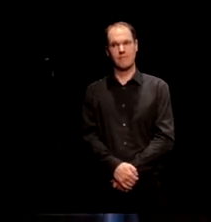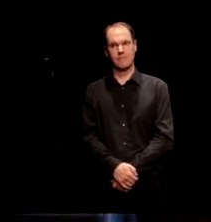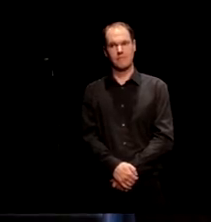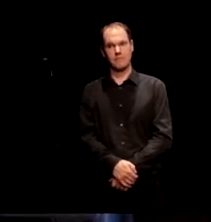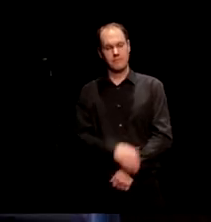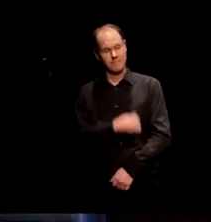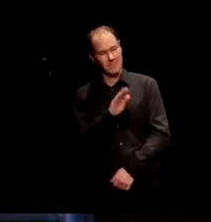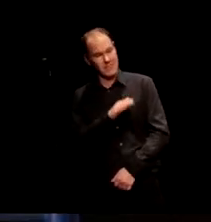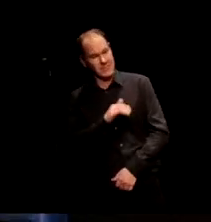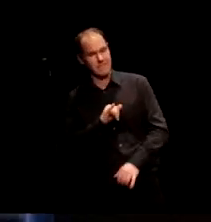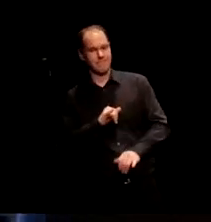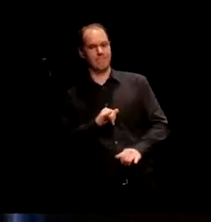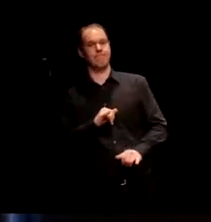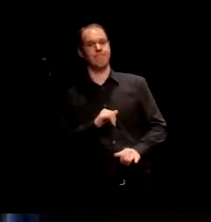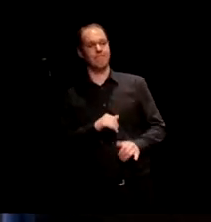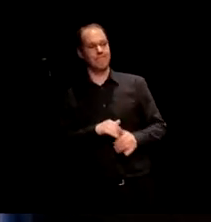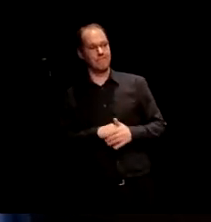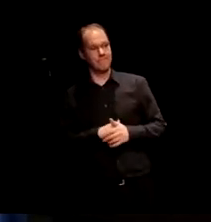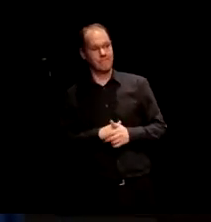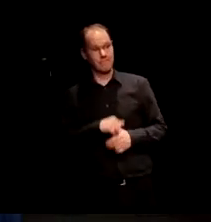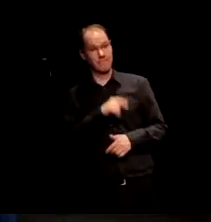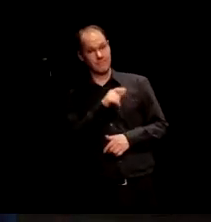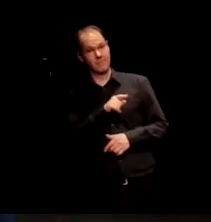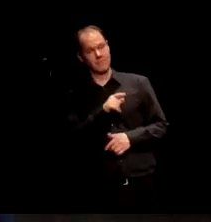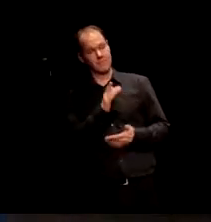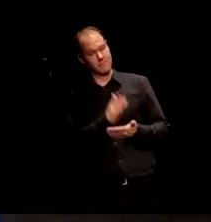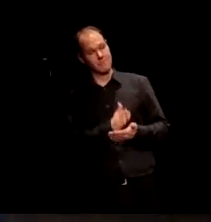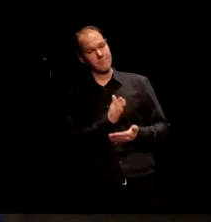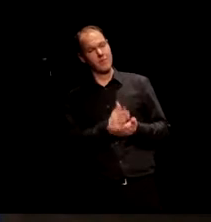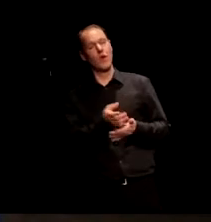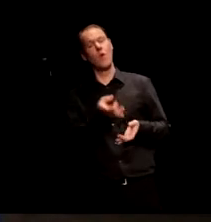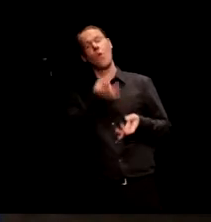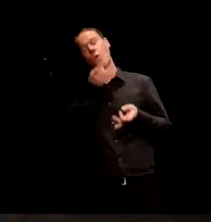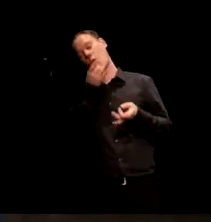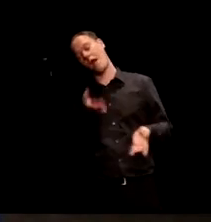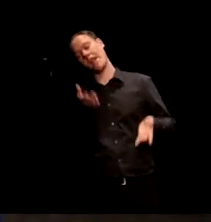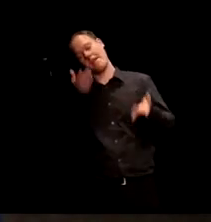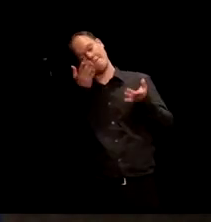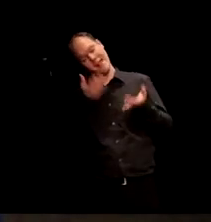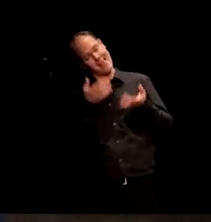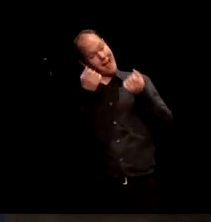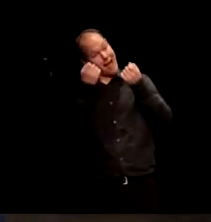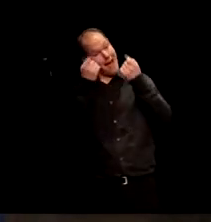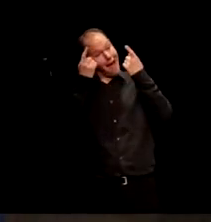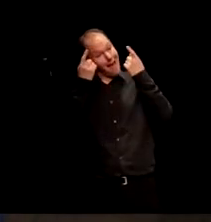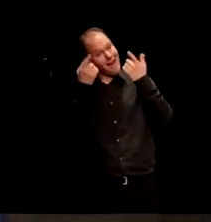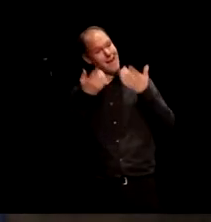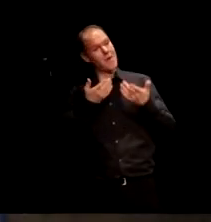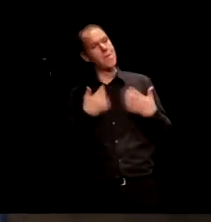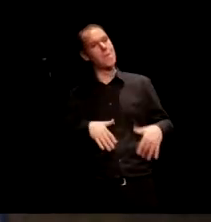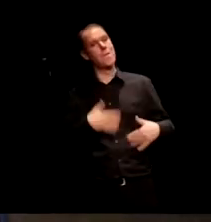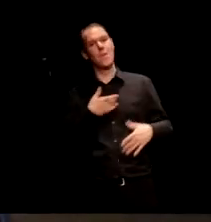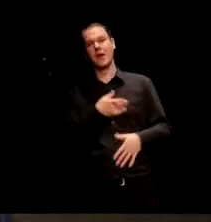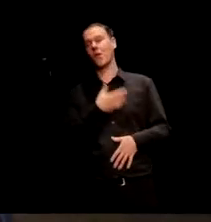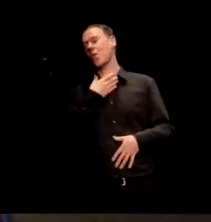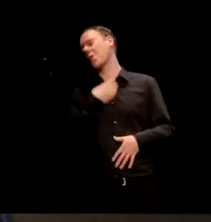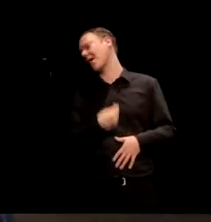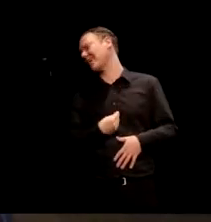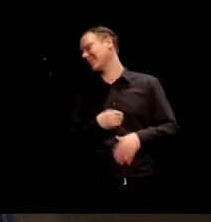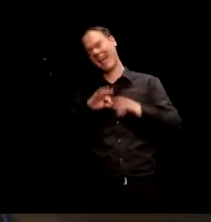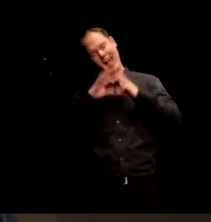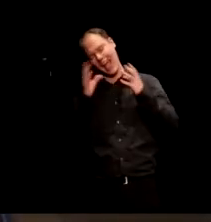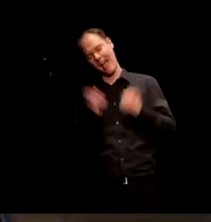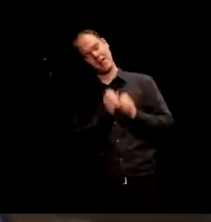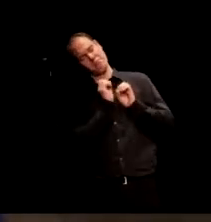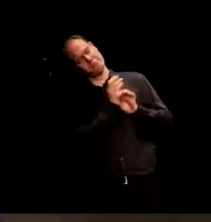Oh, Myrtle. You are so wonderful, so understanding. I wish I had told you everything